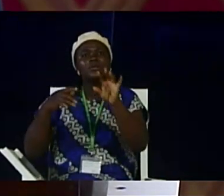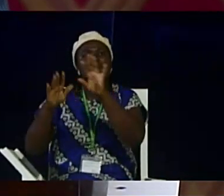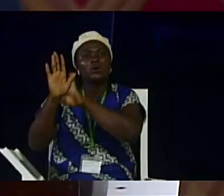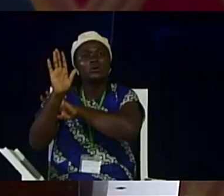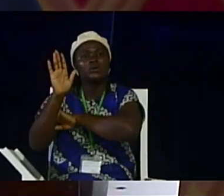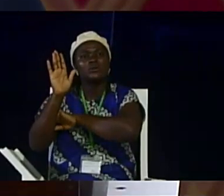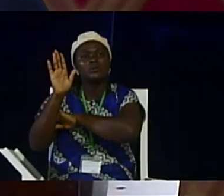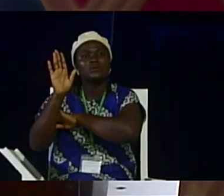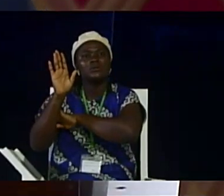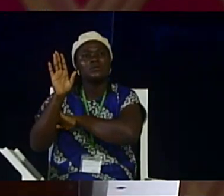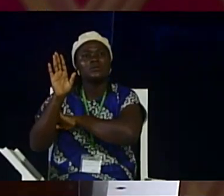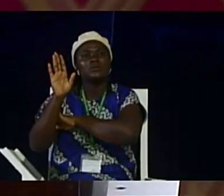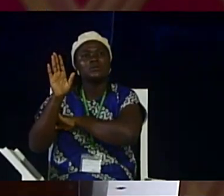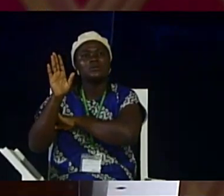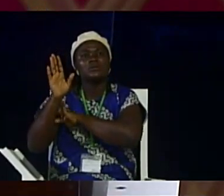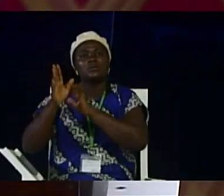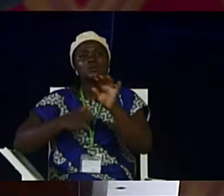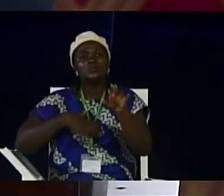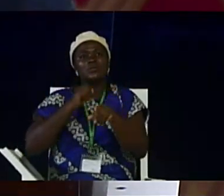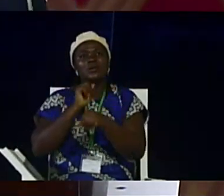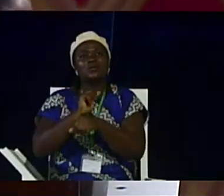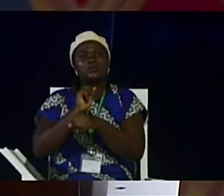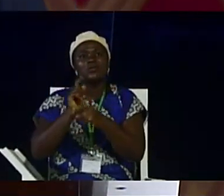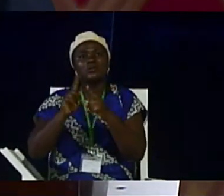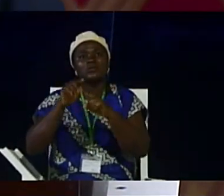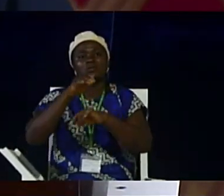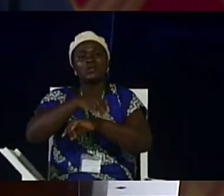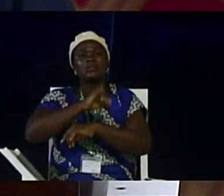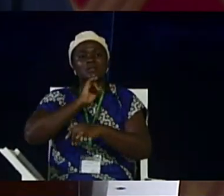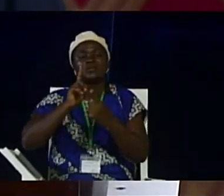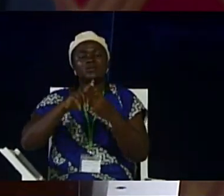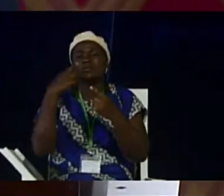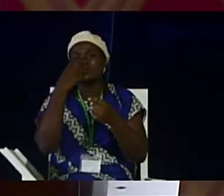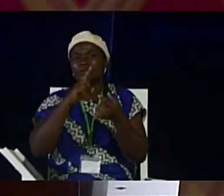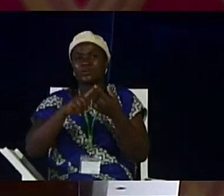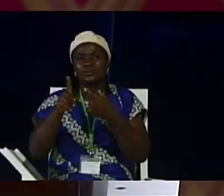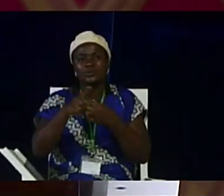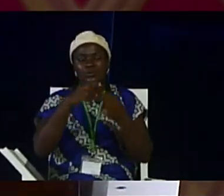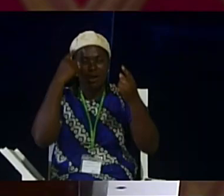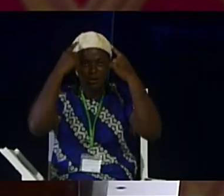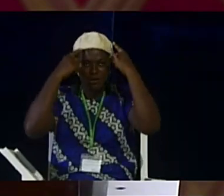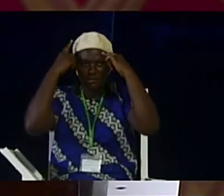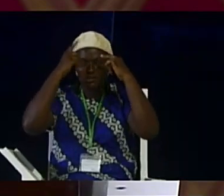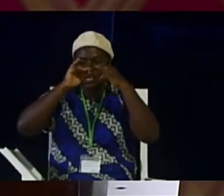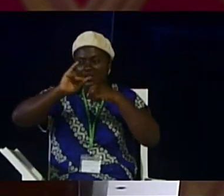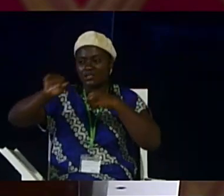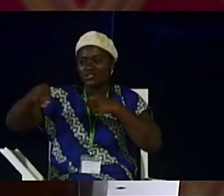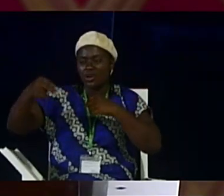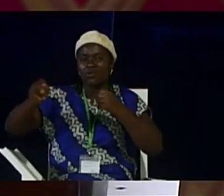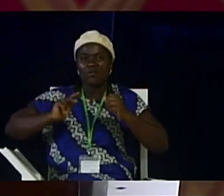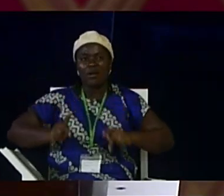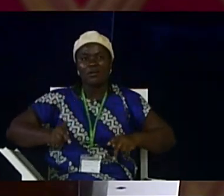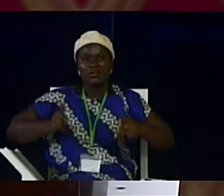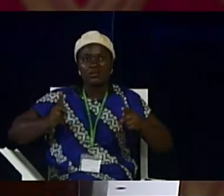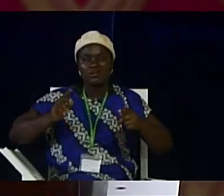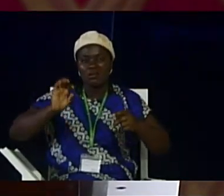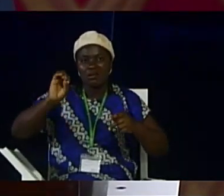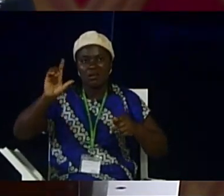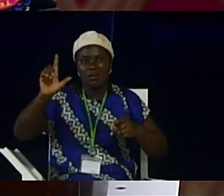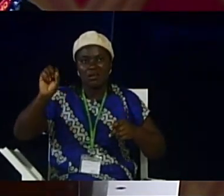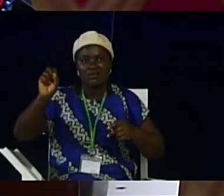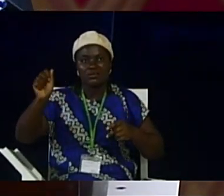God. My assignment tonight is to speak with you concerning Jehovah El Shaddai, but I would like